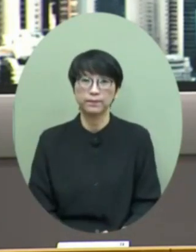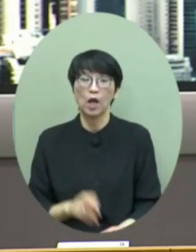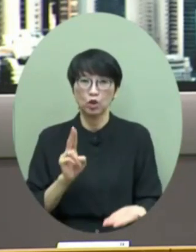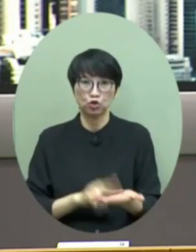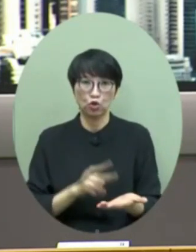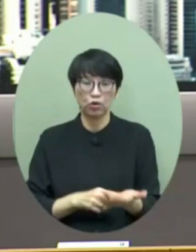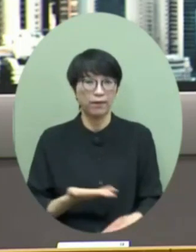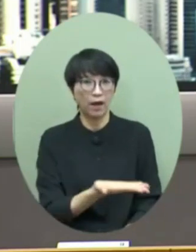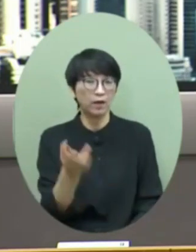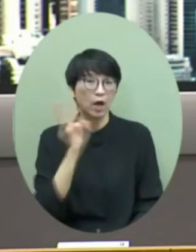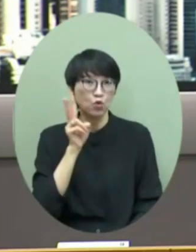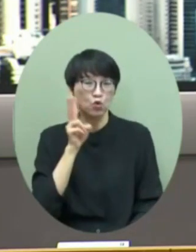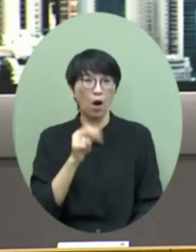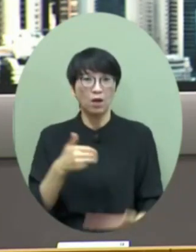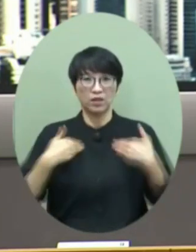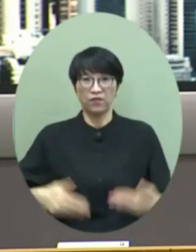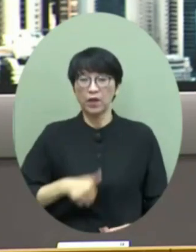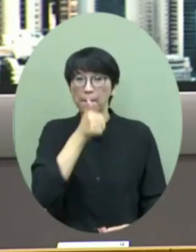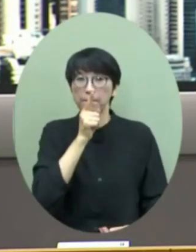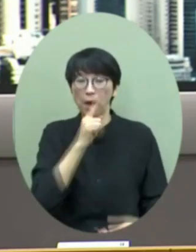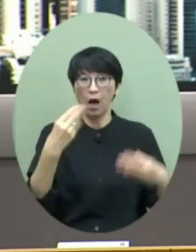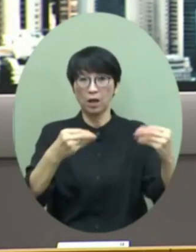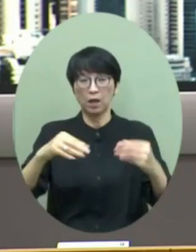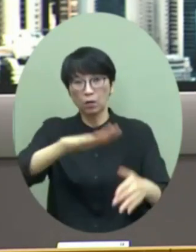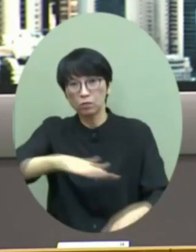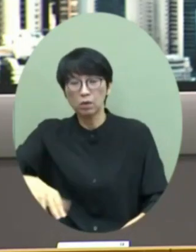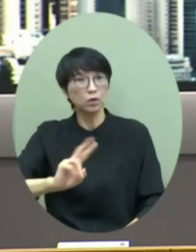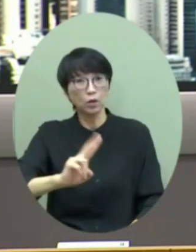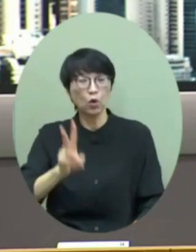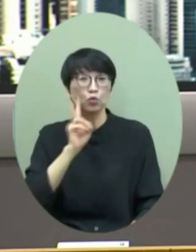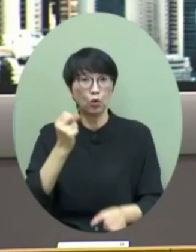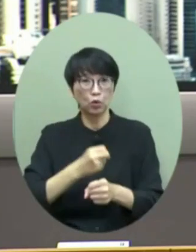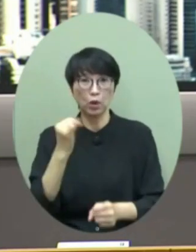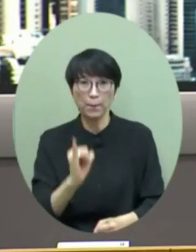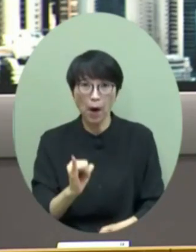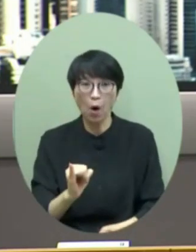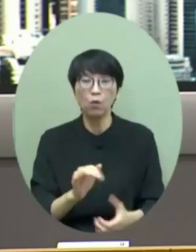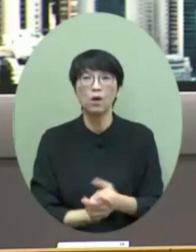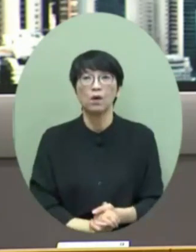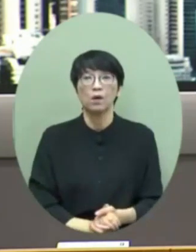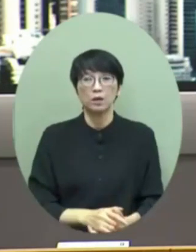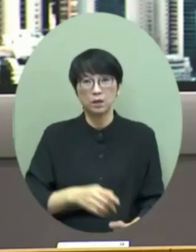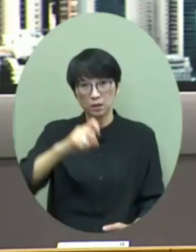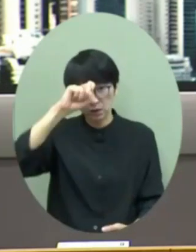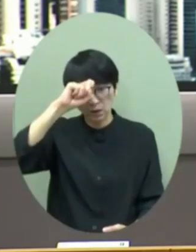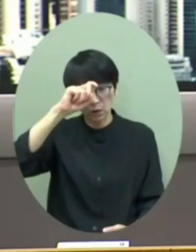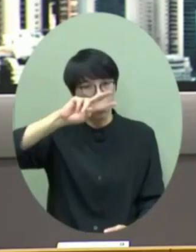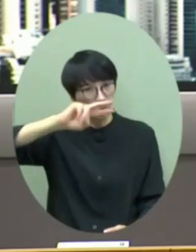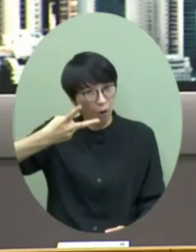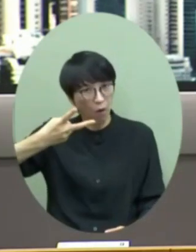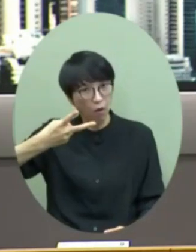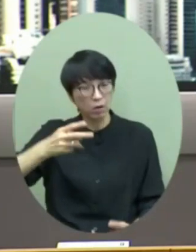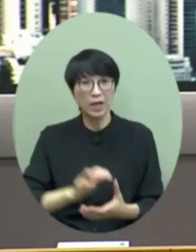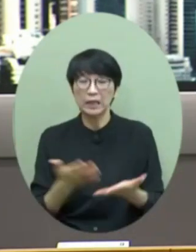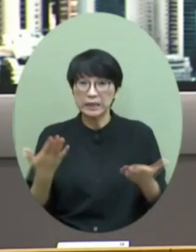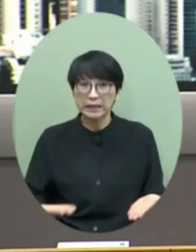true. I am responsible for that. Many people are responsible for that. It's like when we're parents, if we want to teach our children properly, if we know